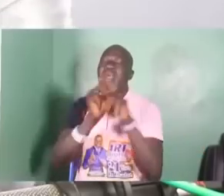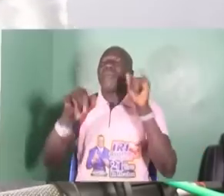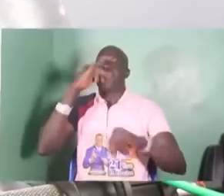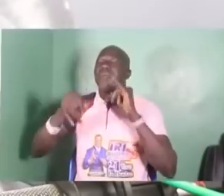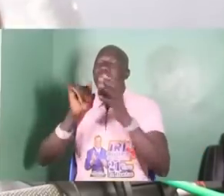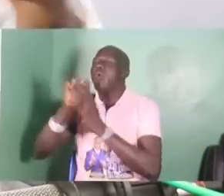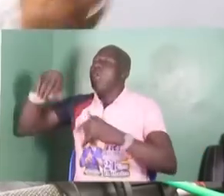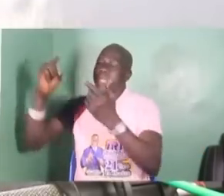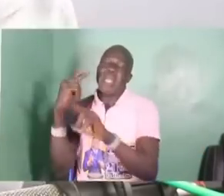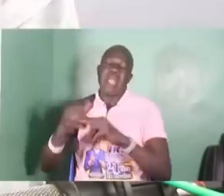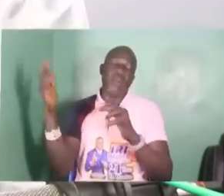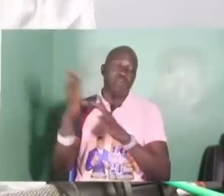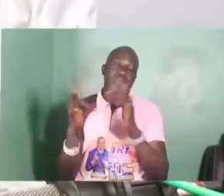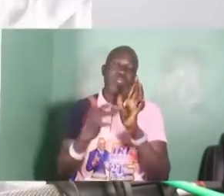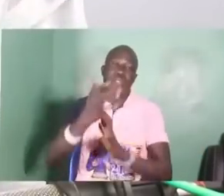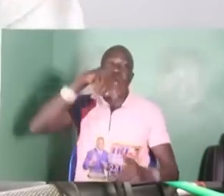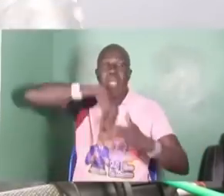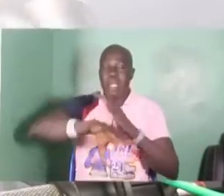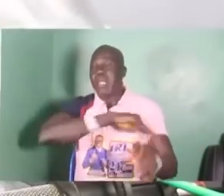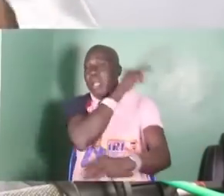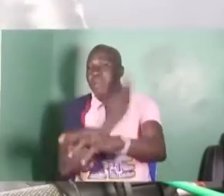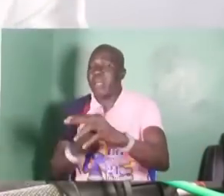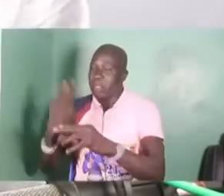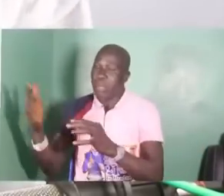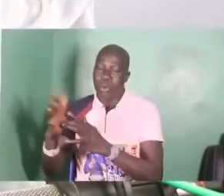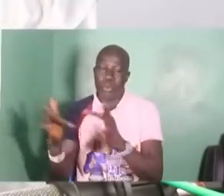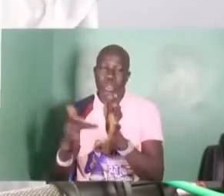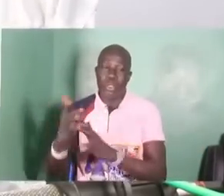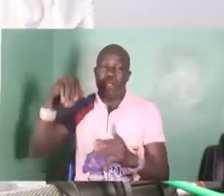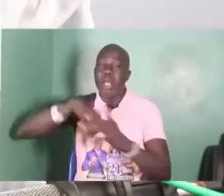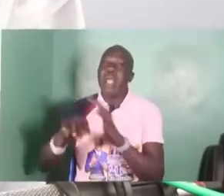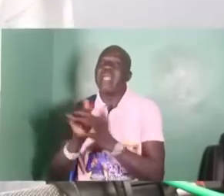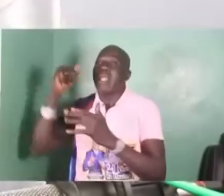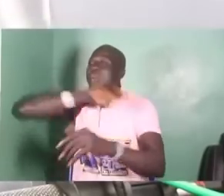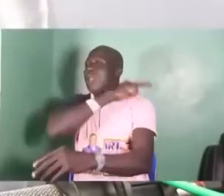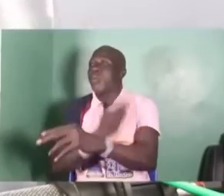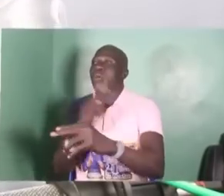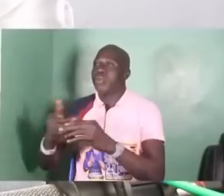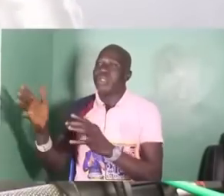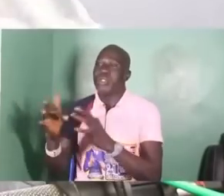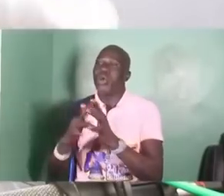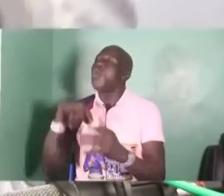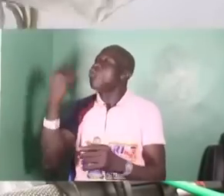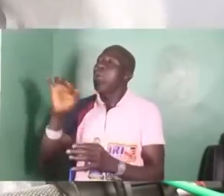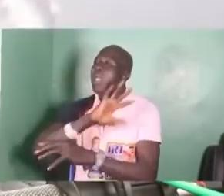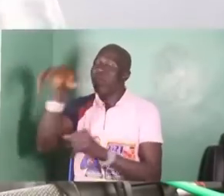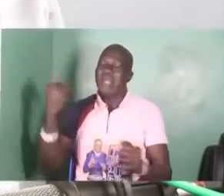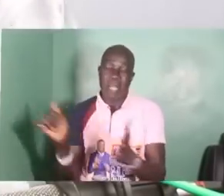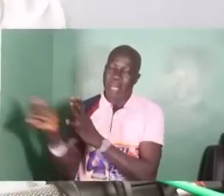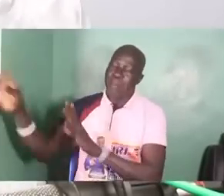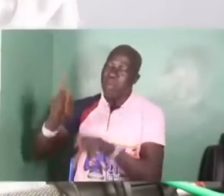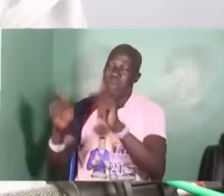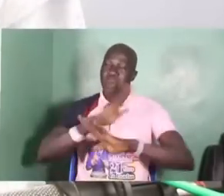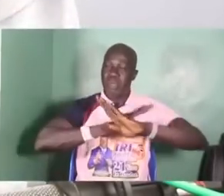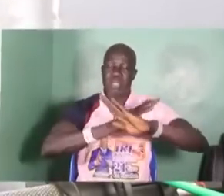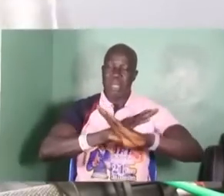joyful. Don't be so joyful. Don't be so joyful. Don't be so joyful. Don't be so joyful. Don't be so joyful.